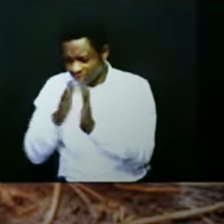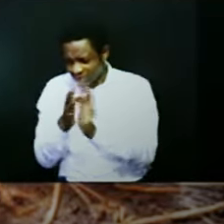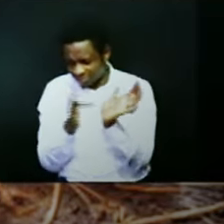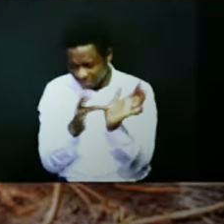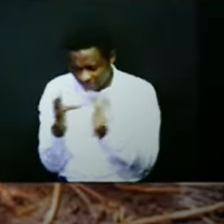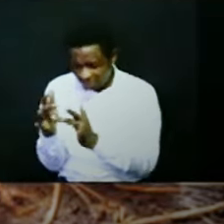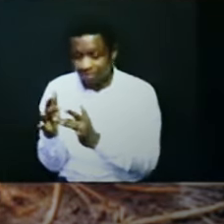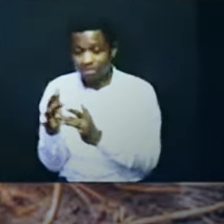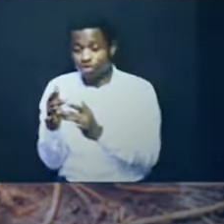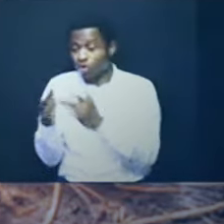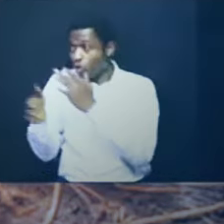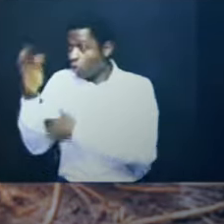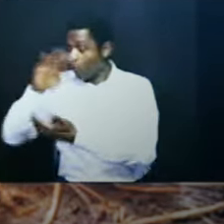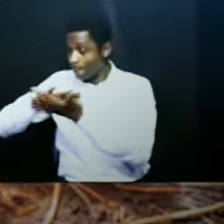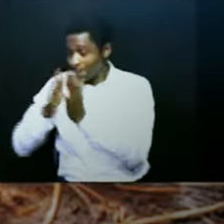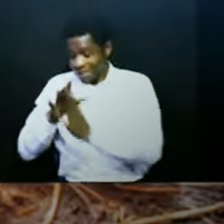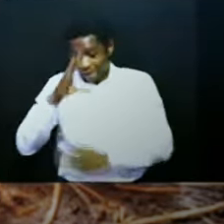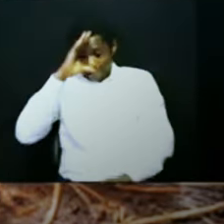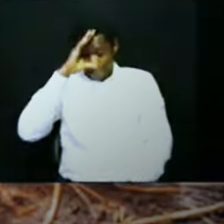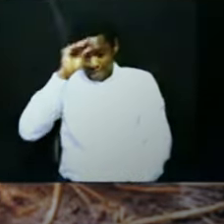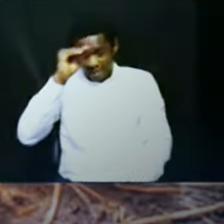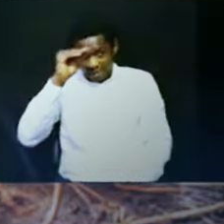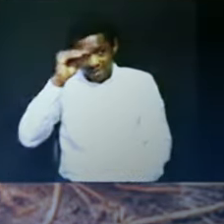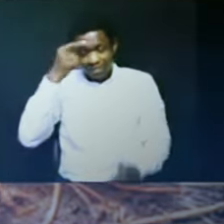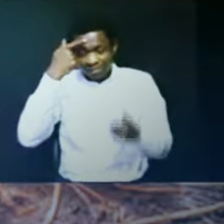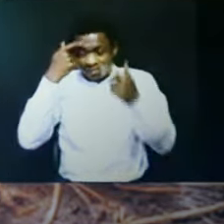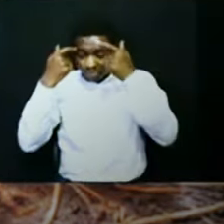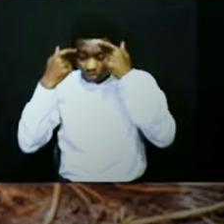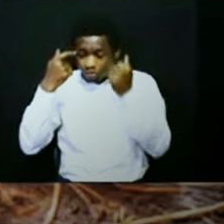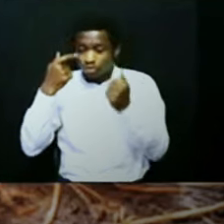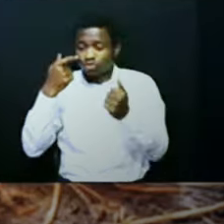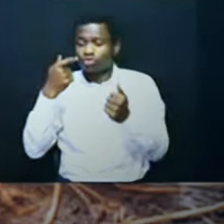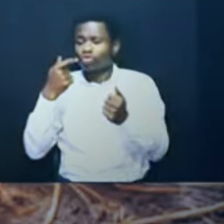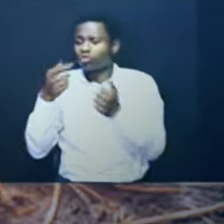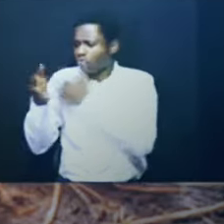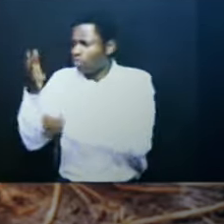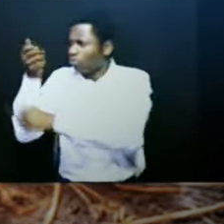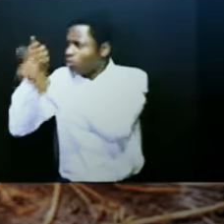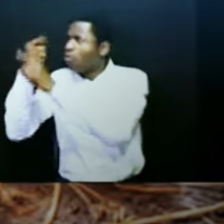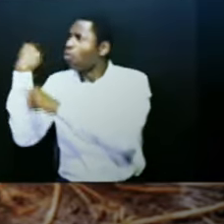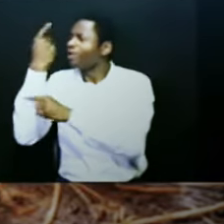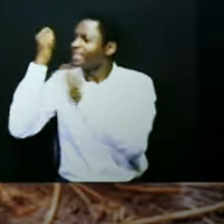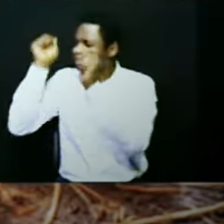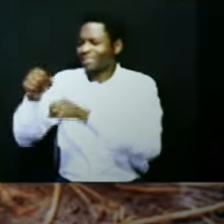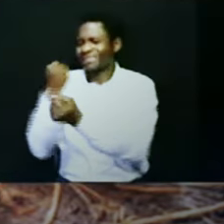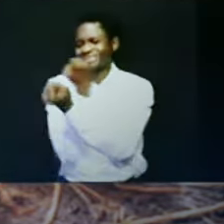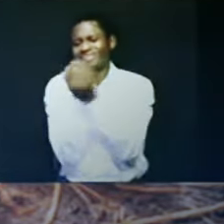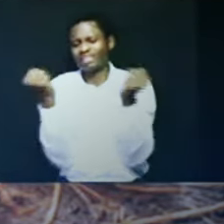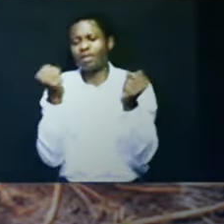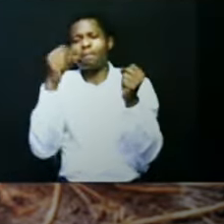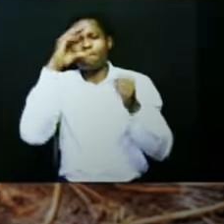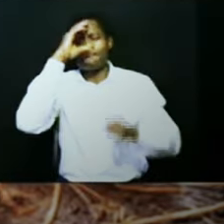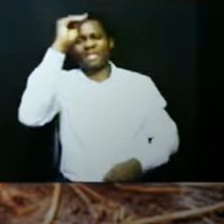God becoming man because it is only God who could save mankind.